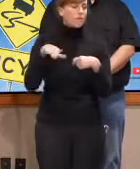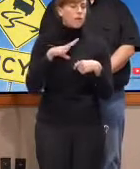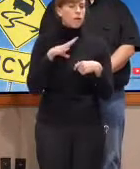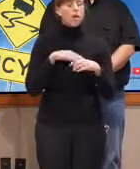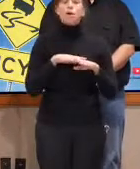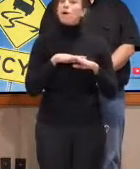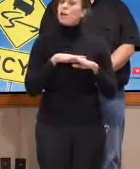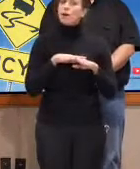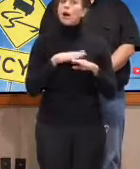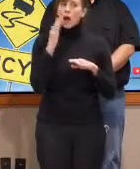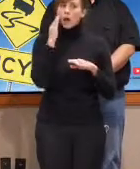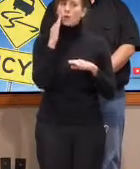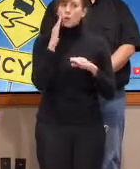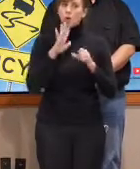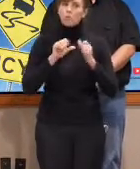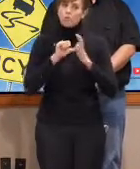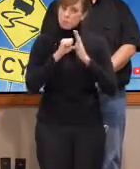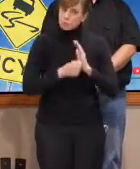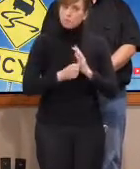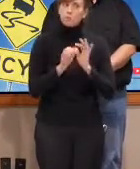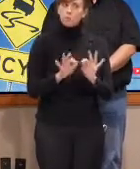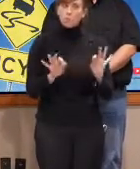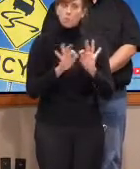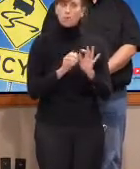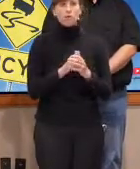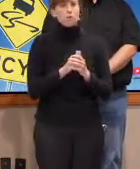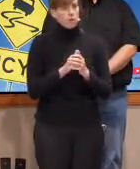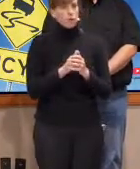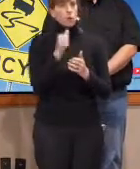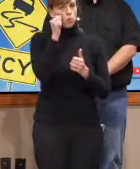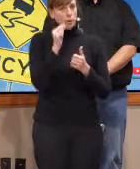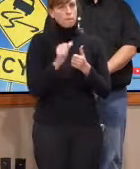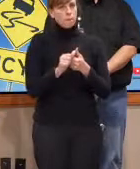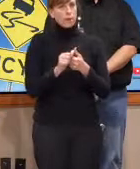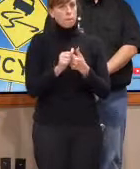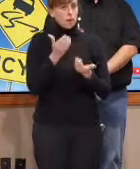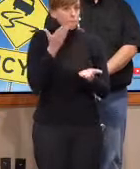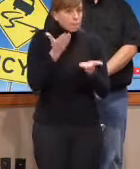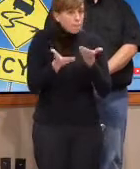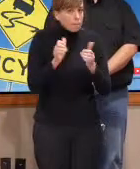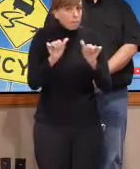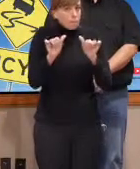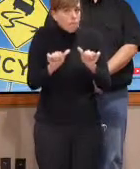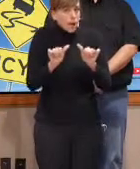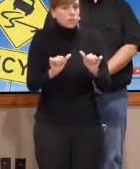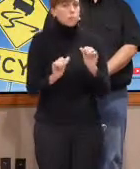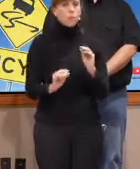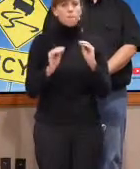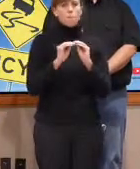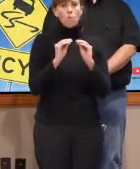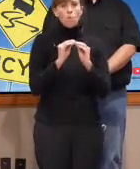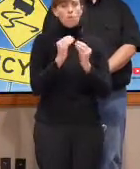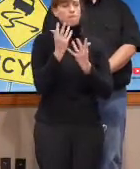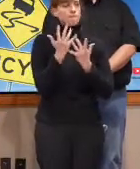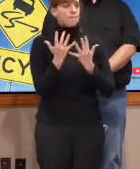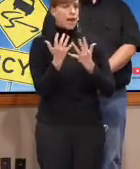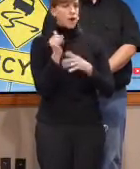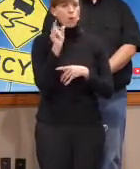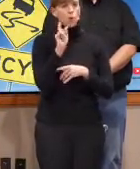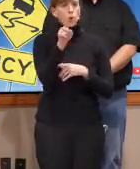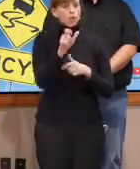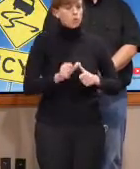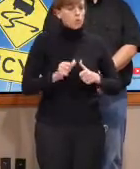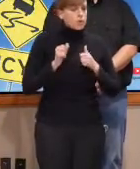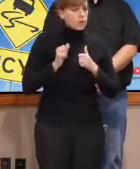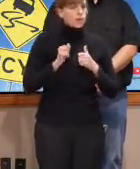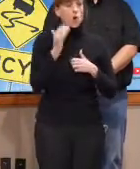we talk a lot about that, but we want to remember that this is a time we may see more fires in your residence or place that you're at. No, two